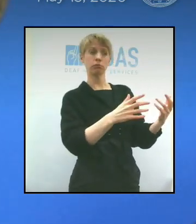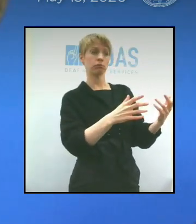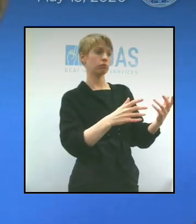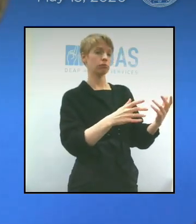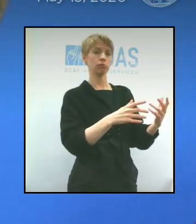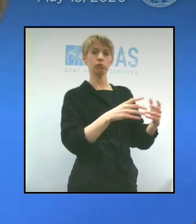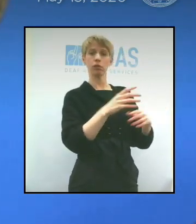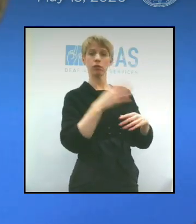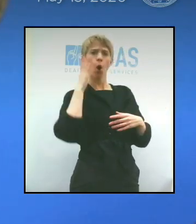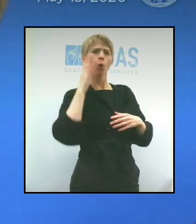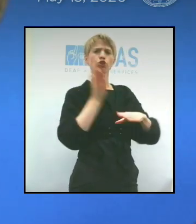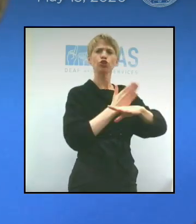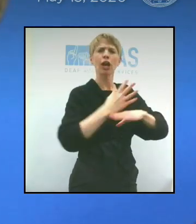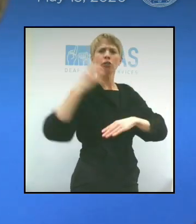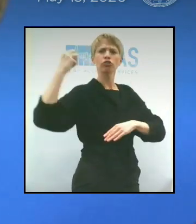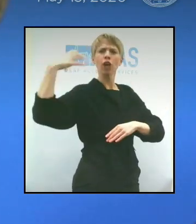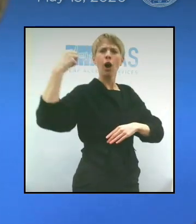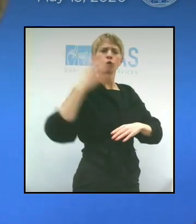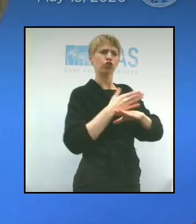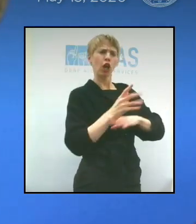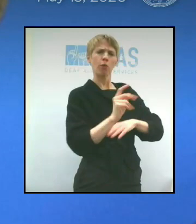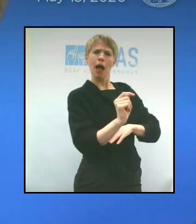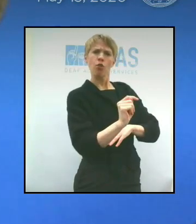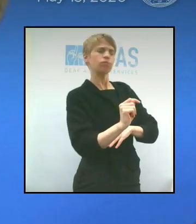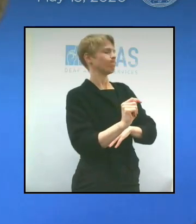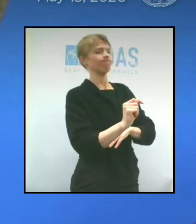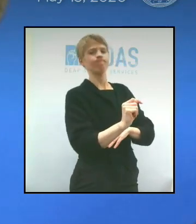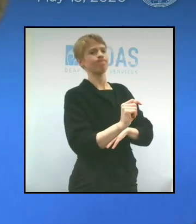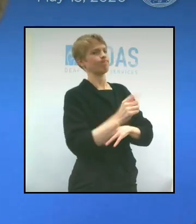facilities or shower facilities. So while Erie County